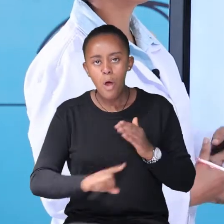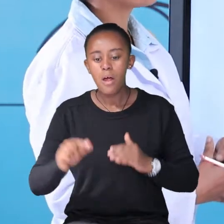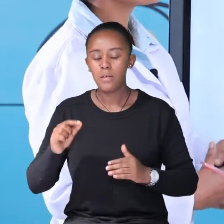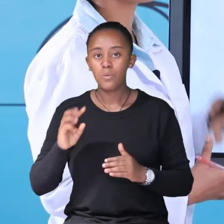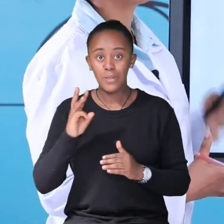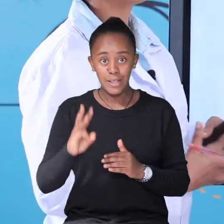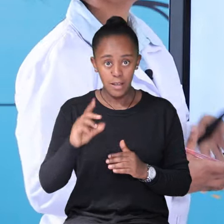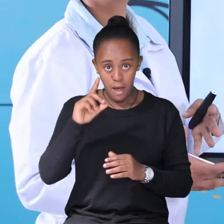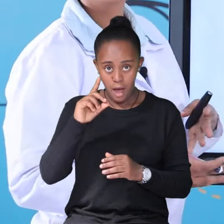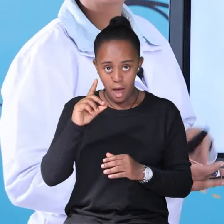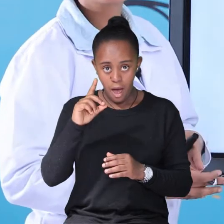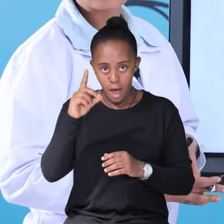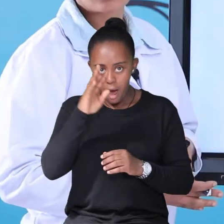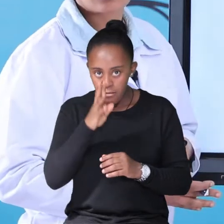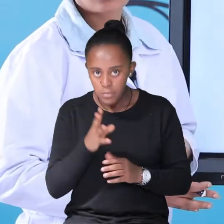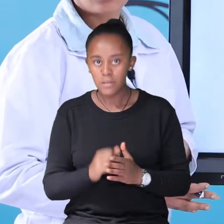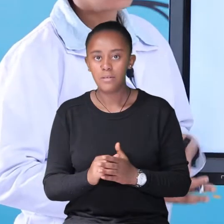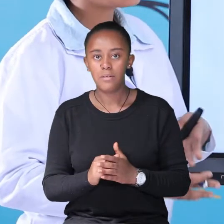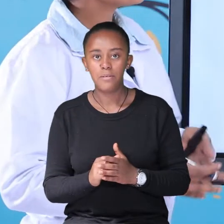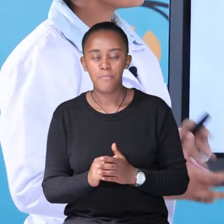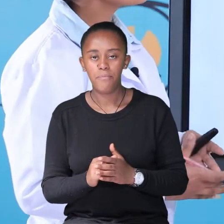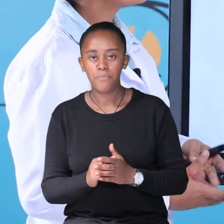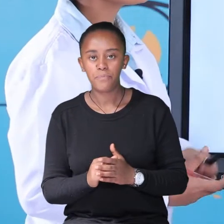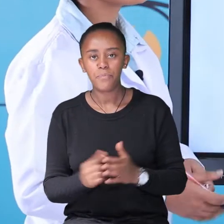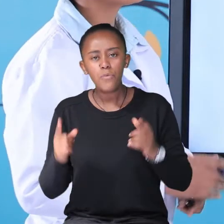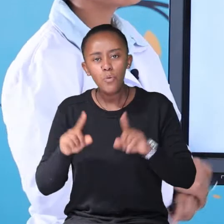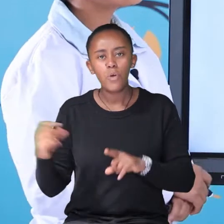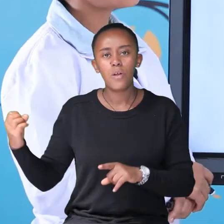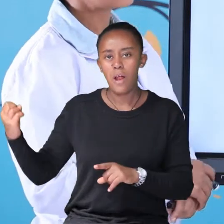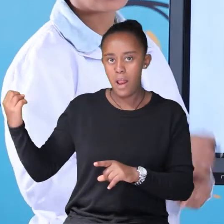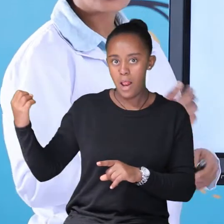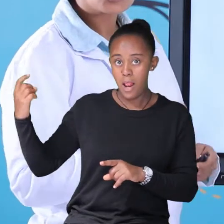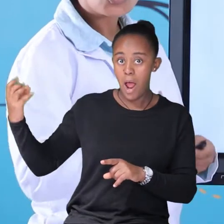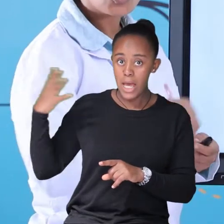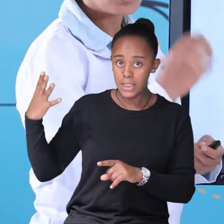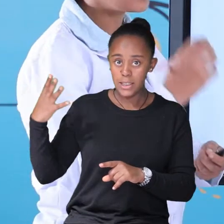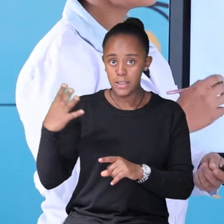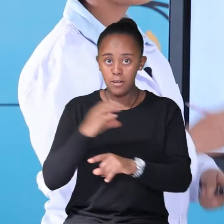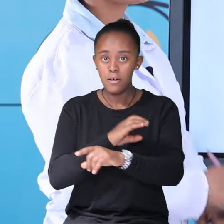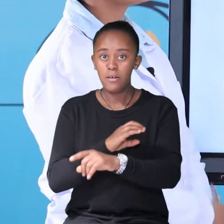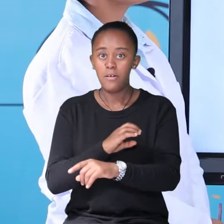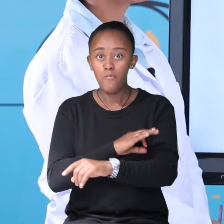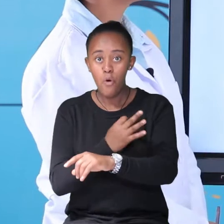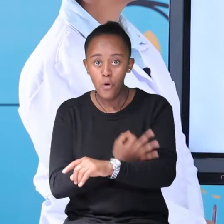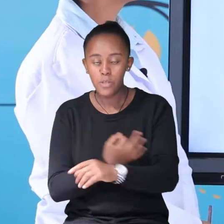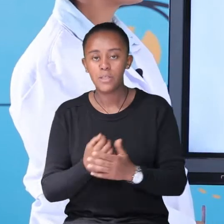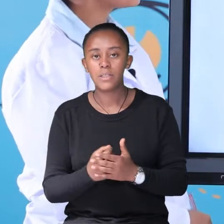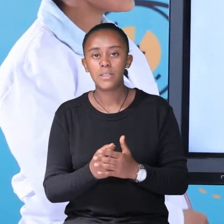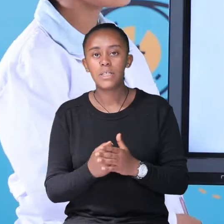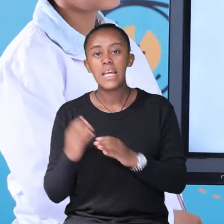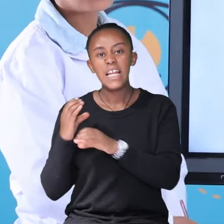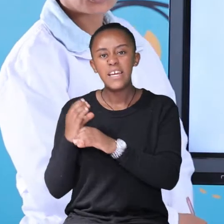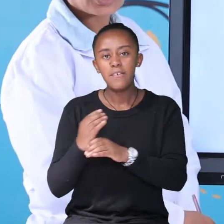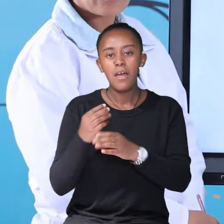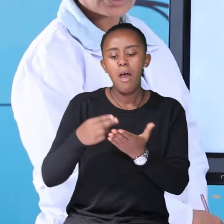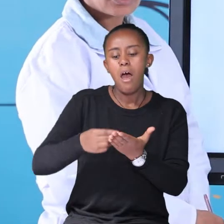light falls on pigments. When light falls on pigment, electrons will be lifted to a